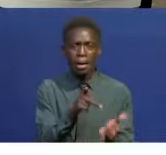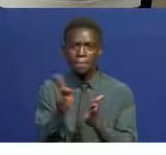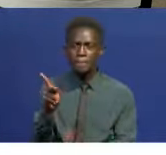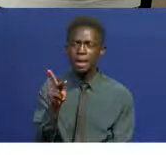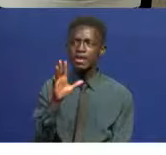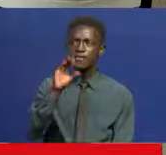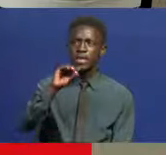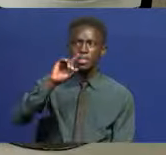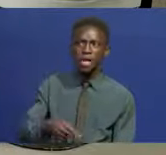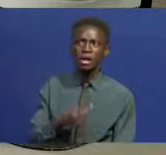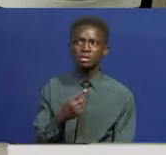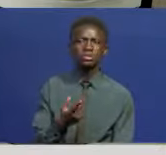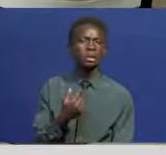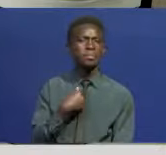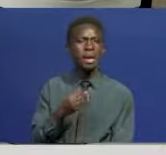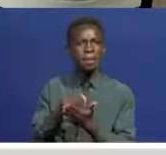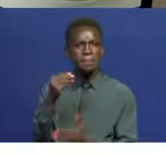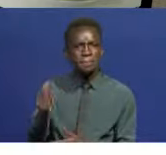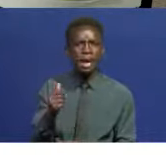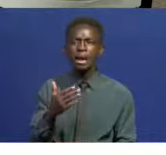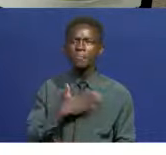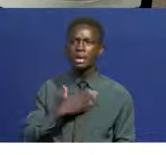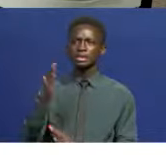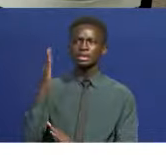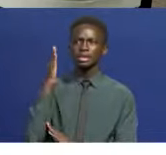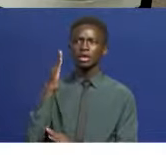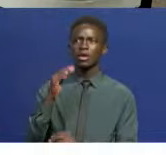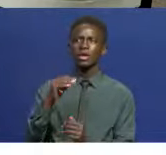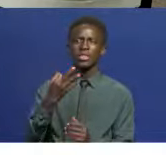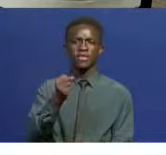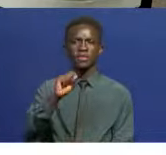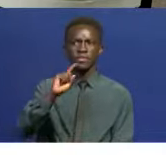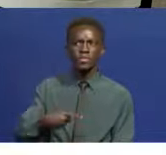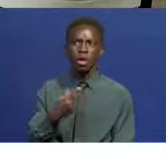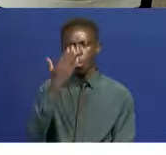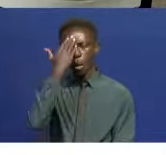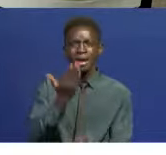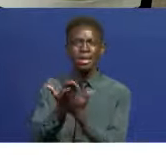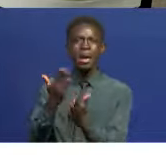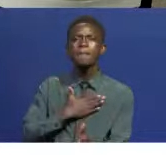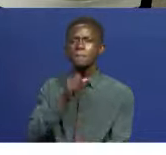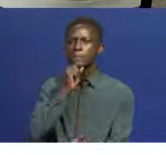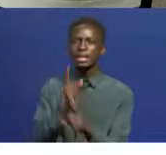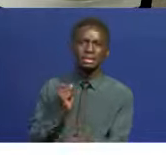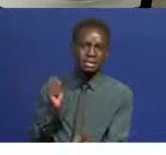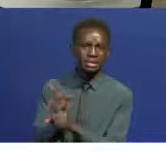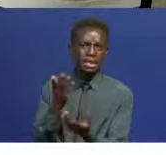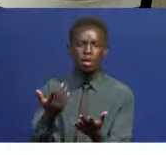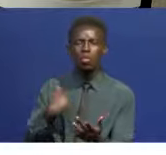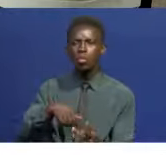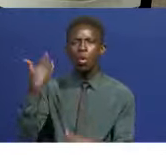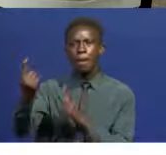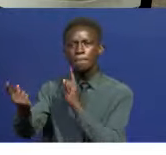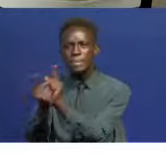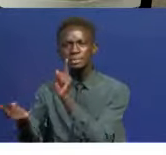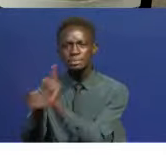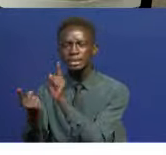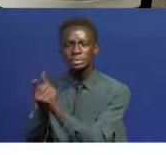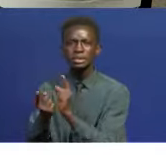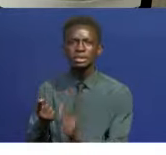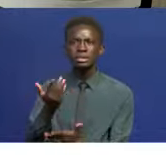35. All of us. I mean, these are human beings. These are our brothers and sisters. We meet them, and surely we